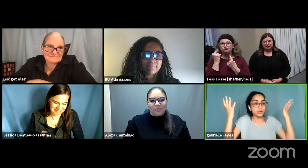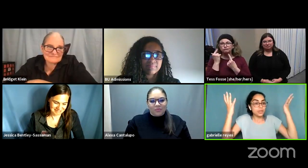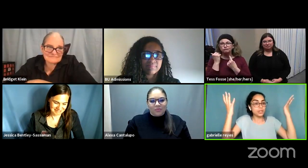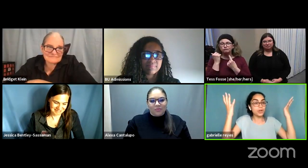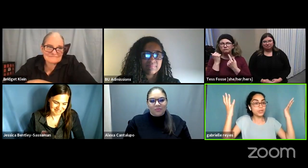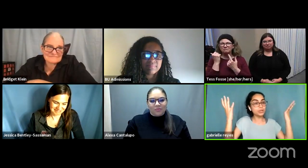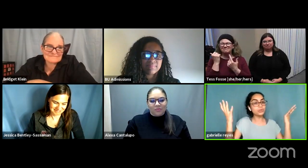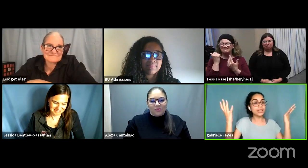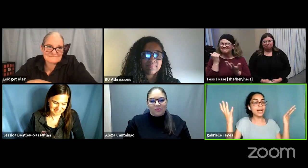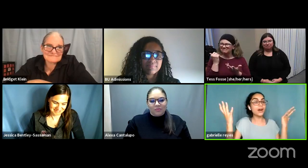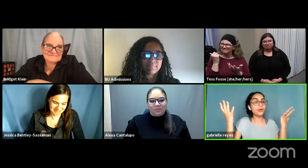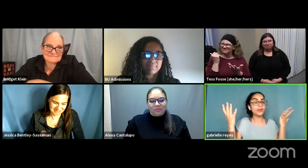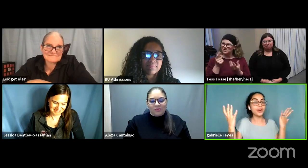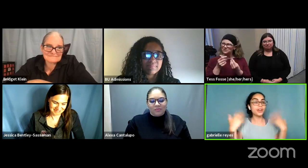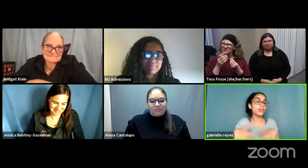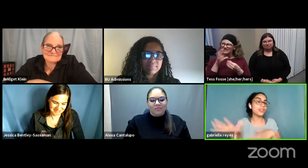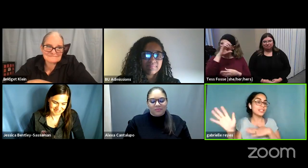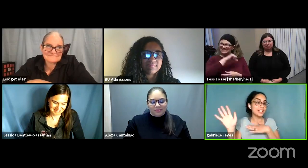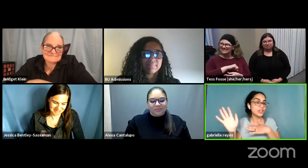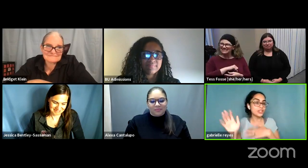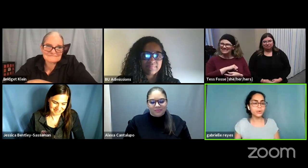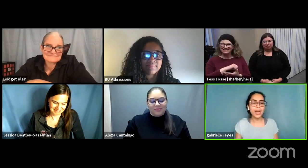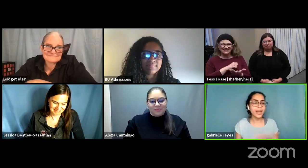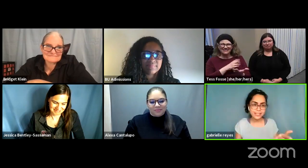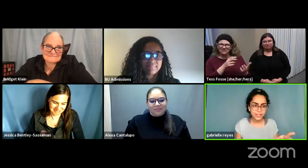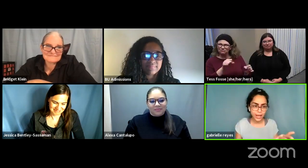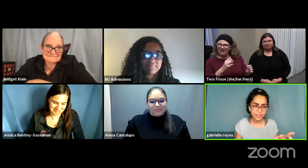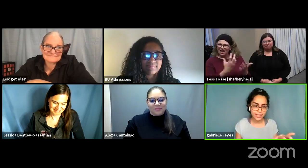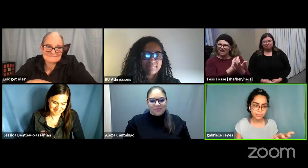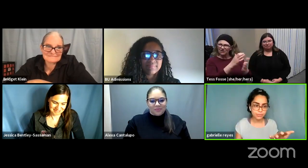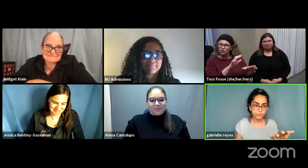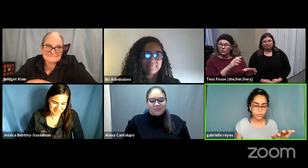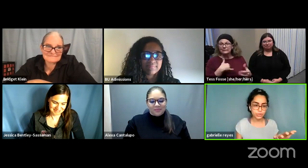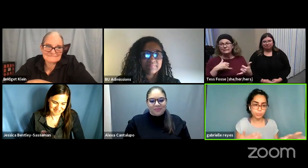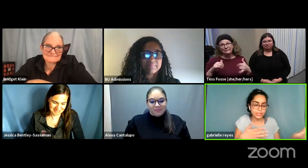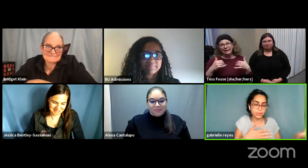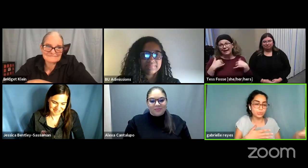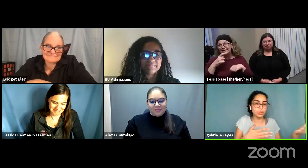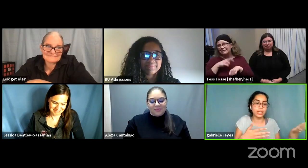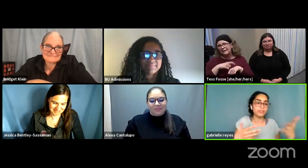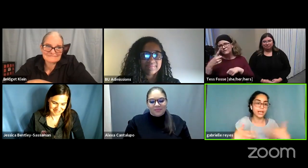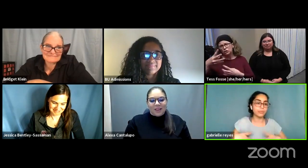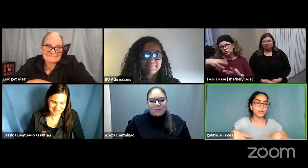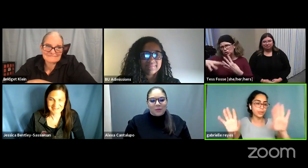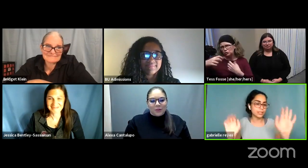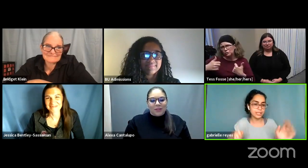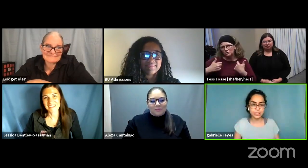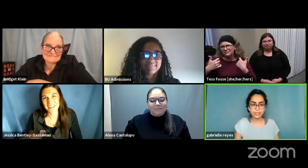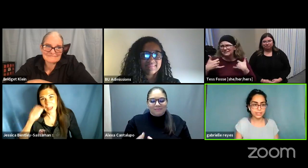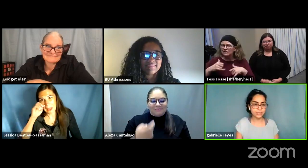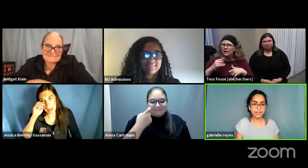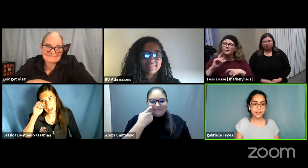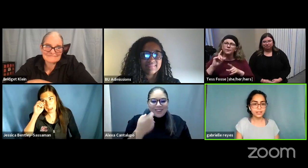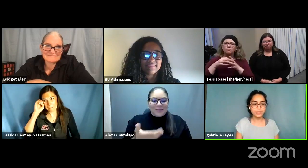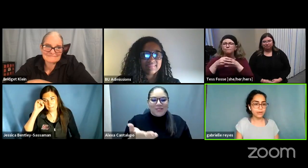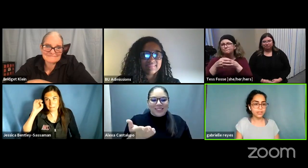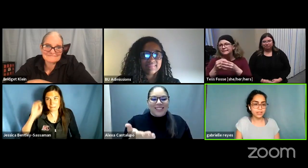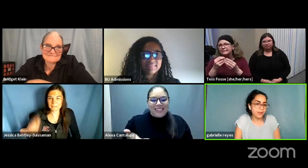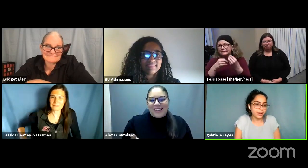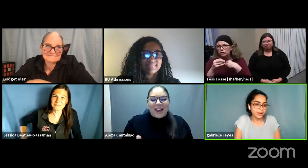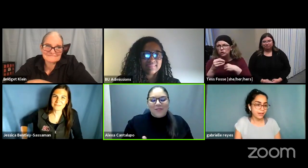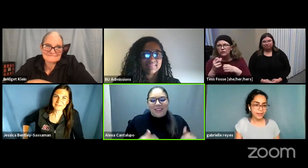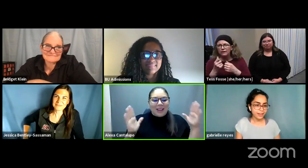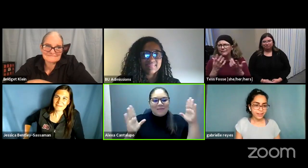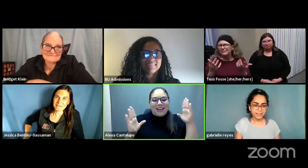like, you're losing out on other things that you can do. And I still had time for my social life. Like, I would go to dinners and do